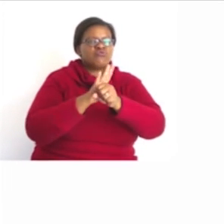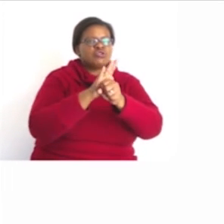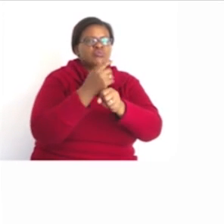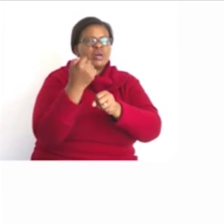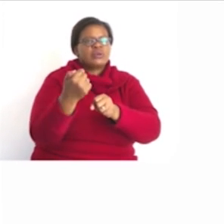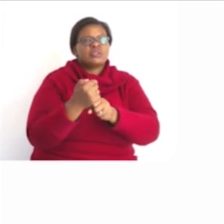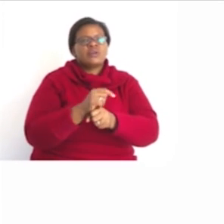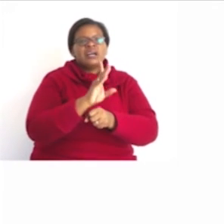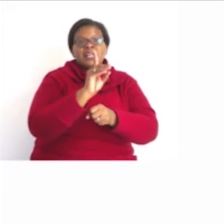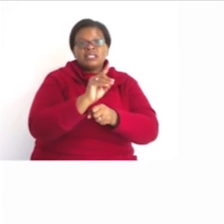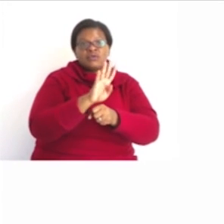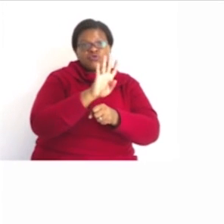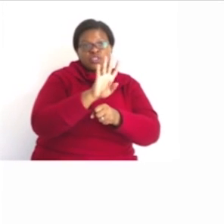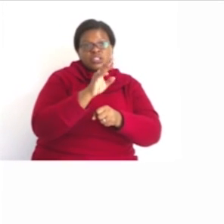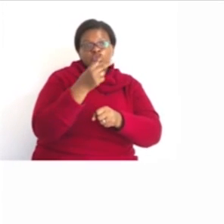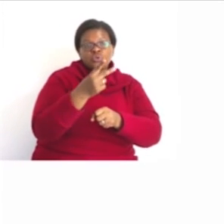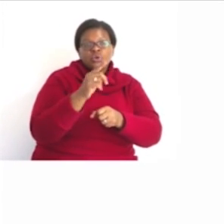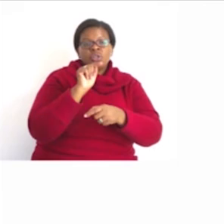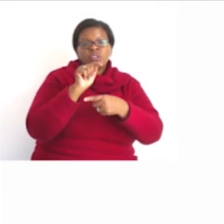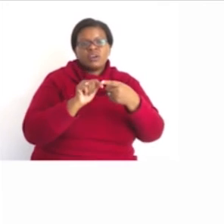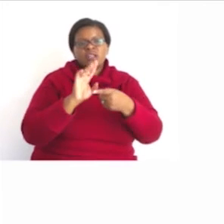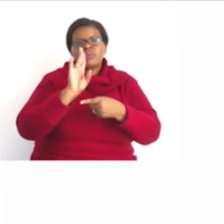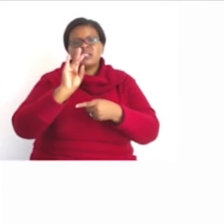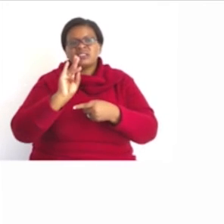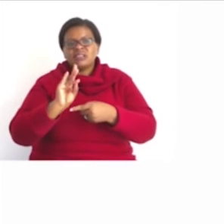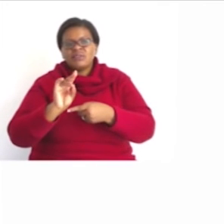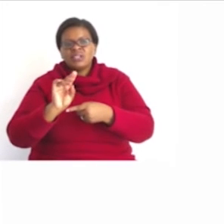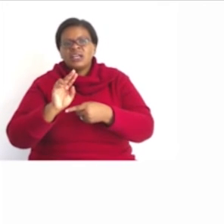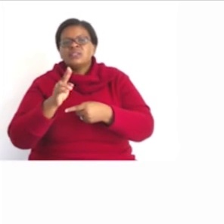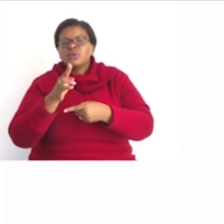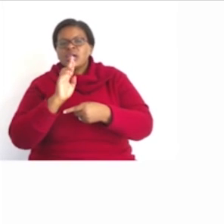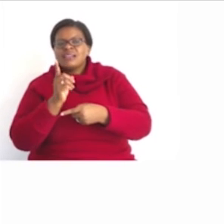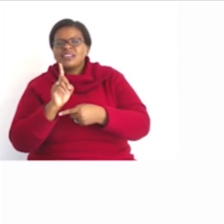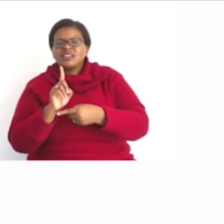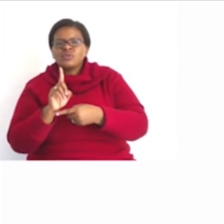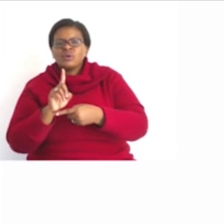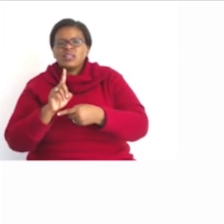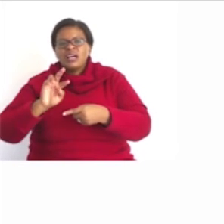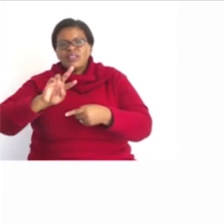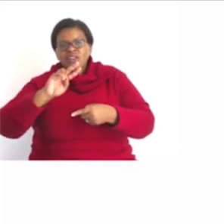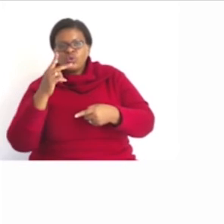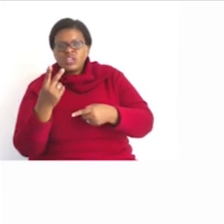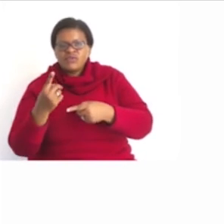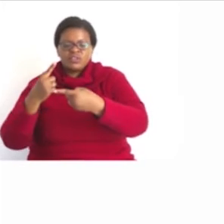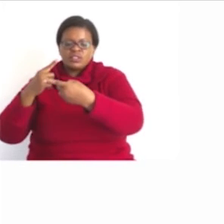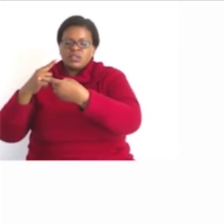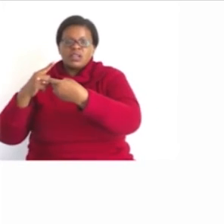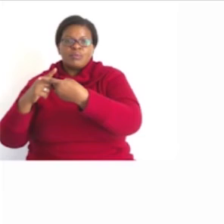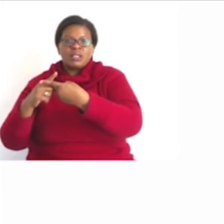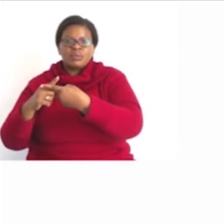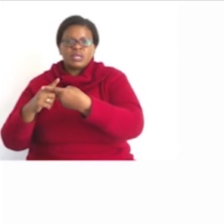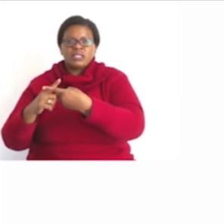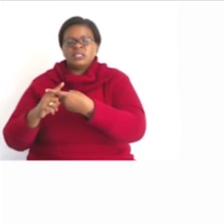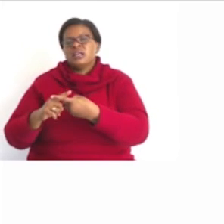D, 42 divided by 7. What will be the answer? With the inverse operation, the answer will be